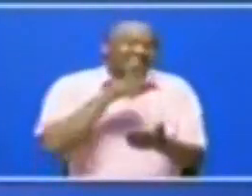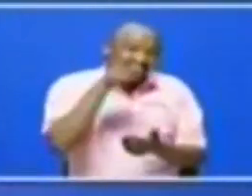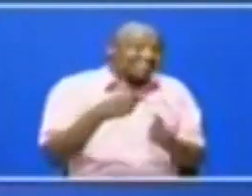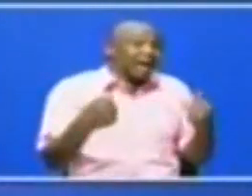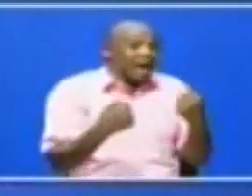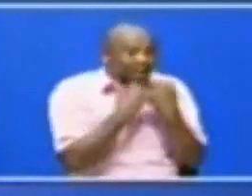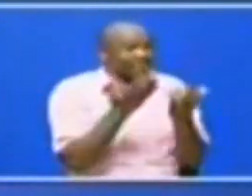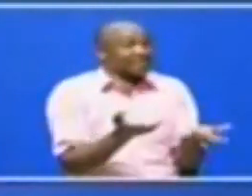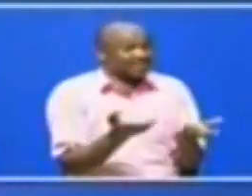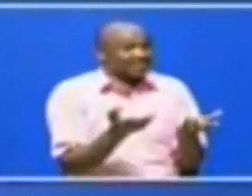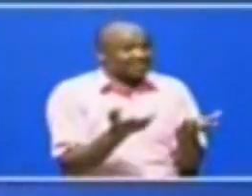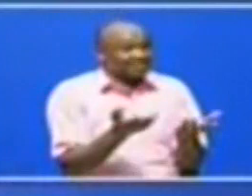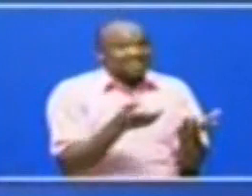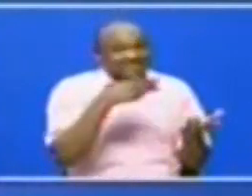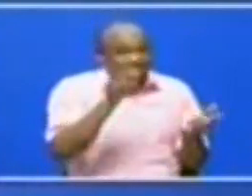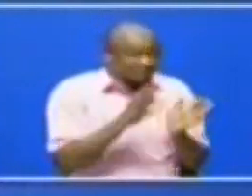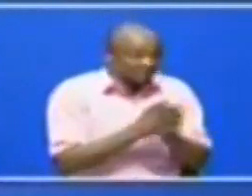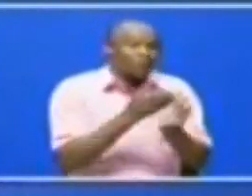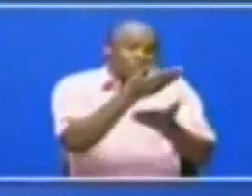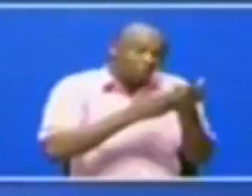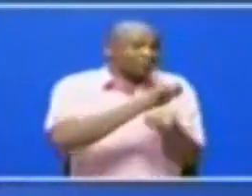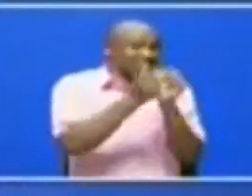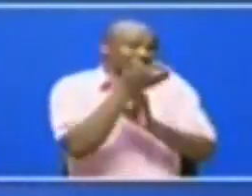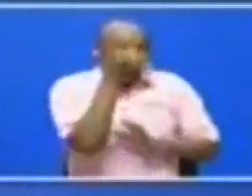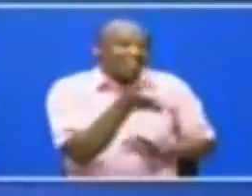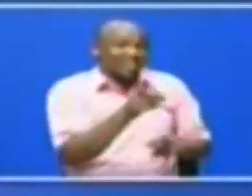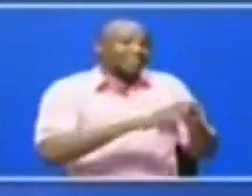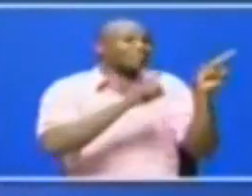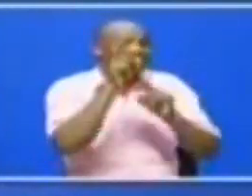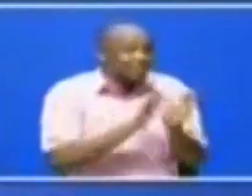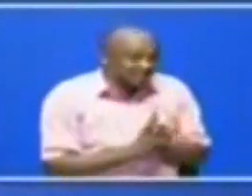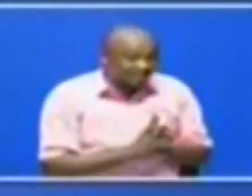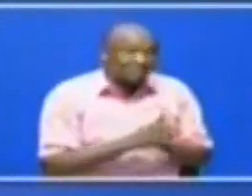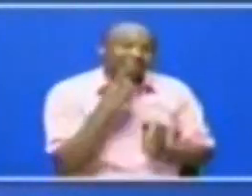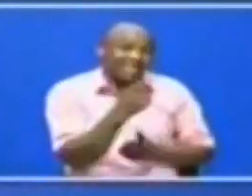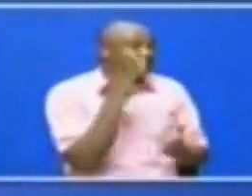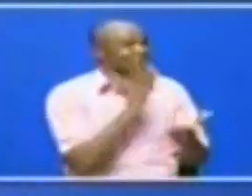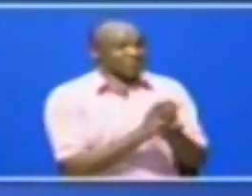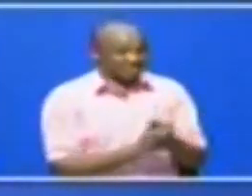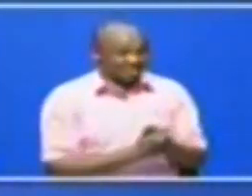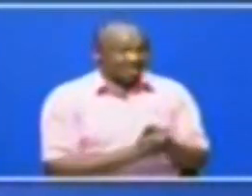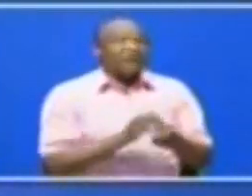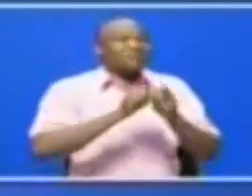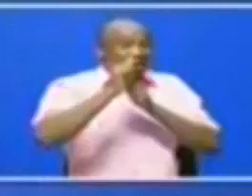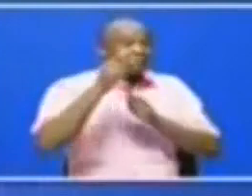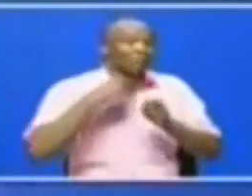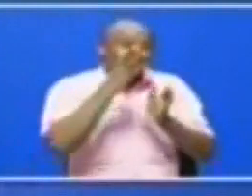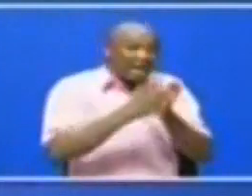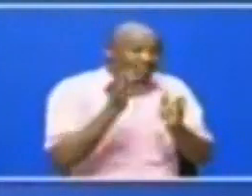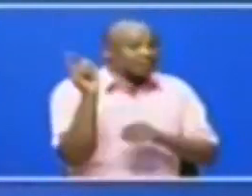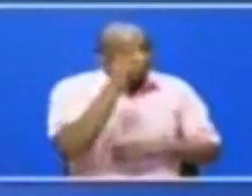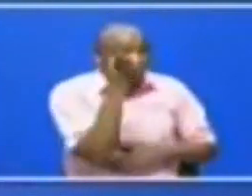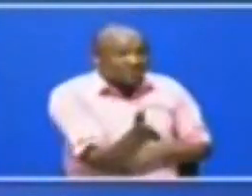to alterations of those forms and ballot stuffing. Because let me tell you the truth, the distance between Naivasha and